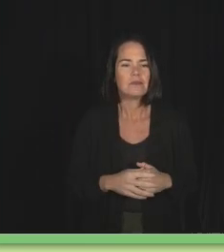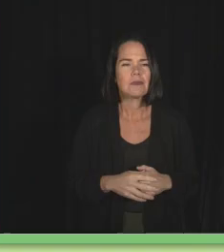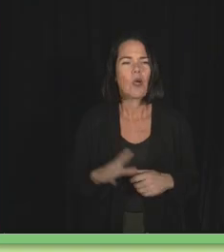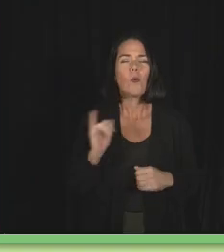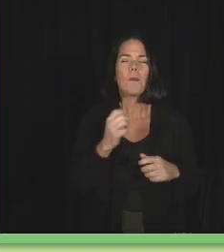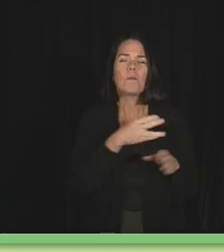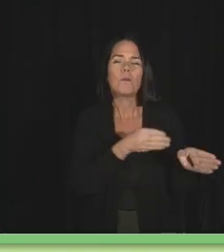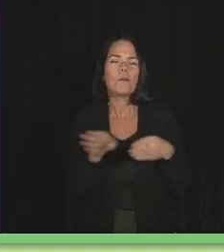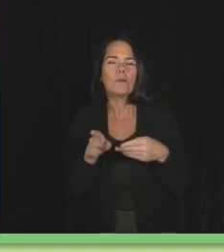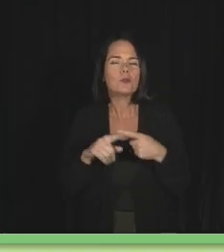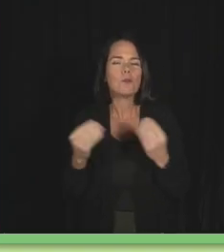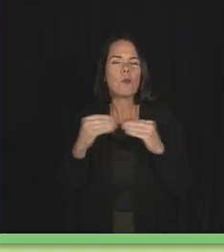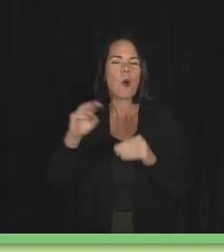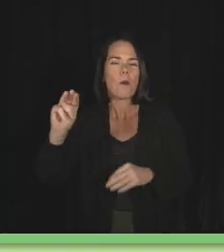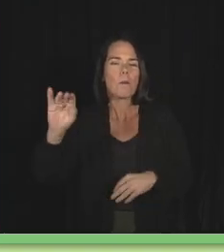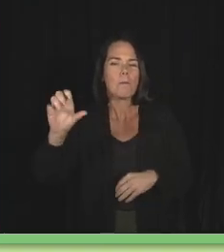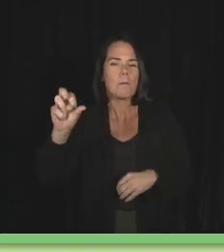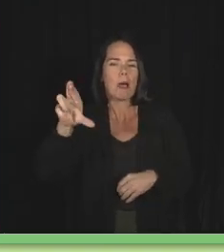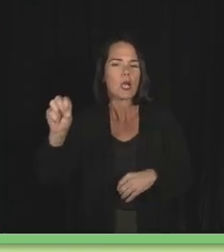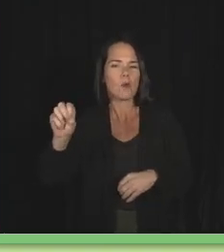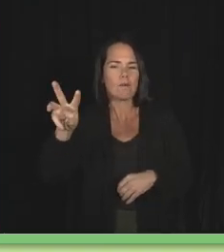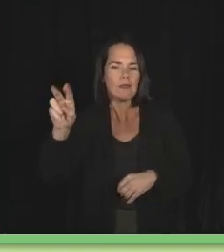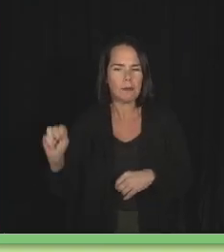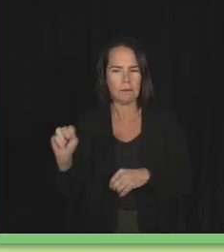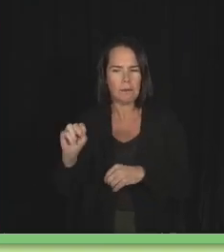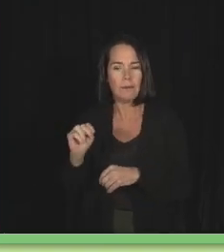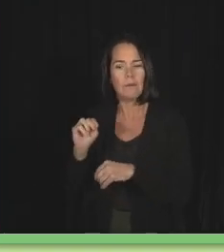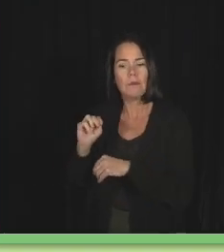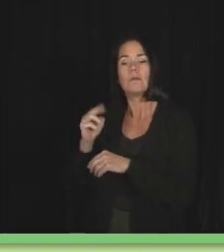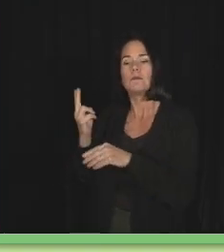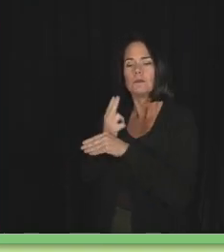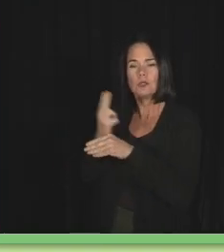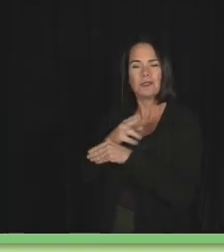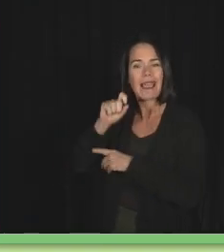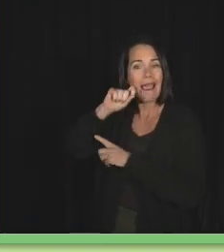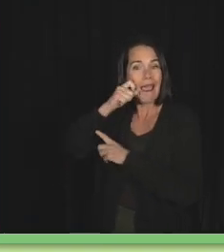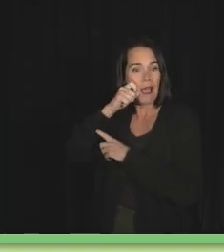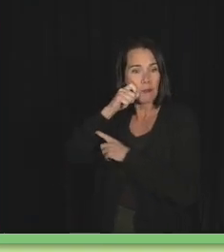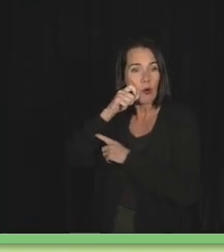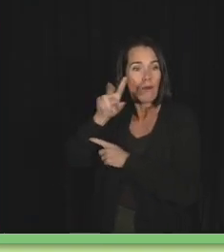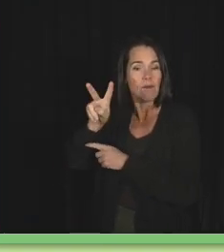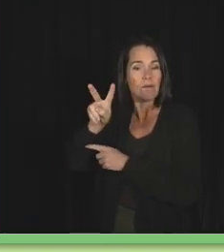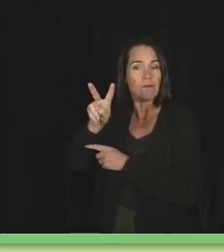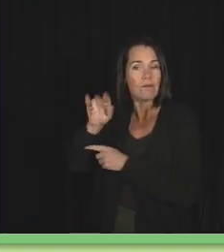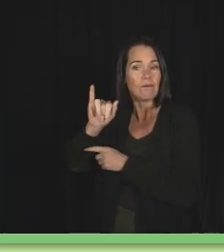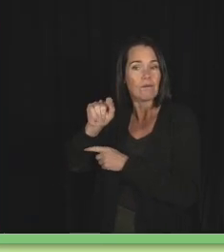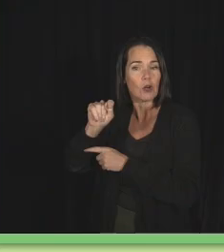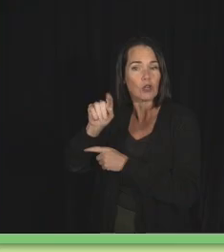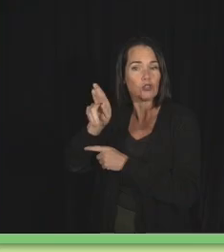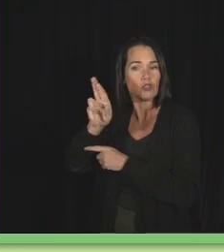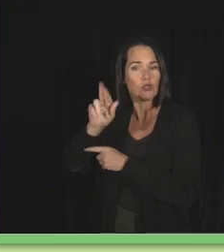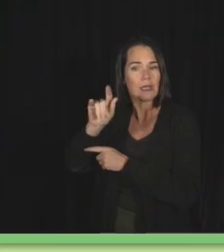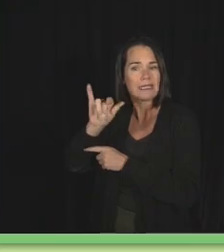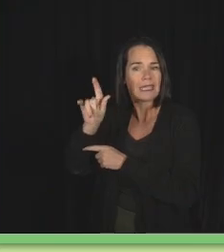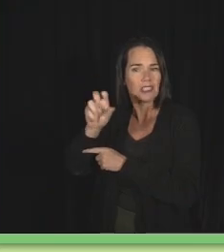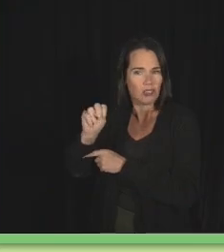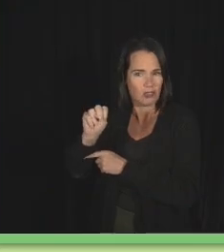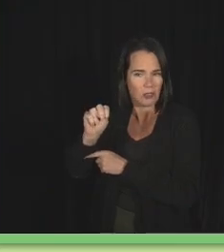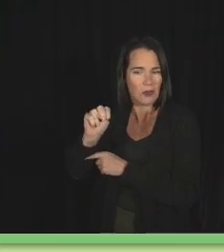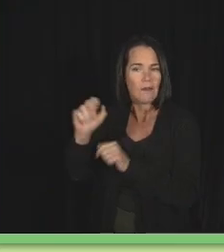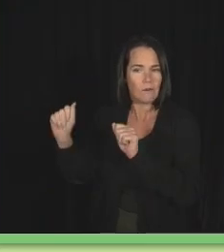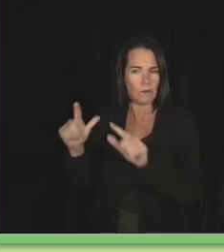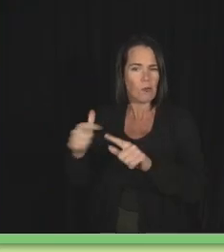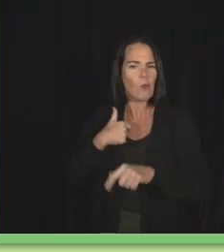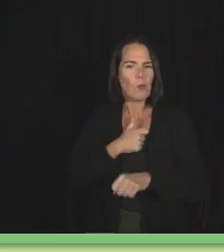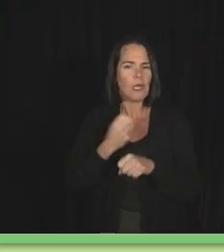model. Using Apple virtualization framework, we are able to run just the minimal devices that requires